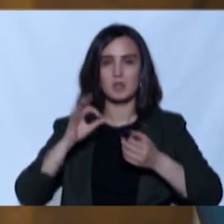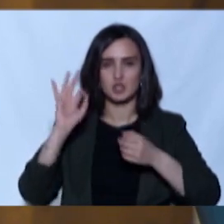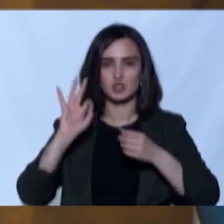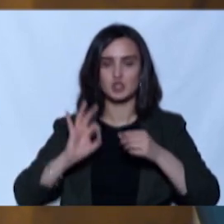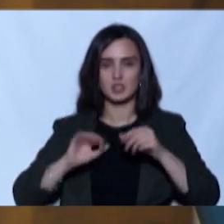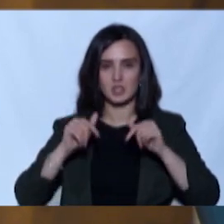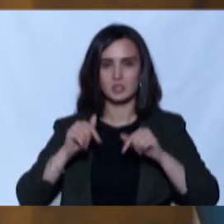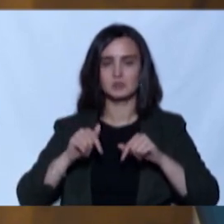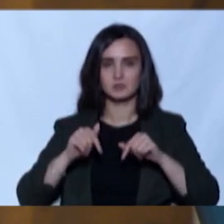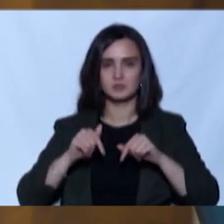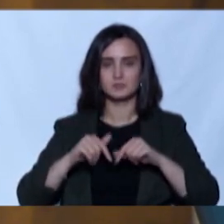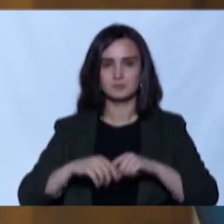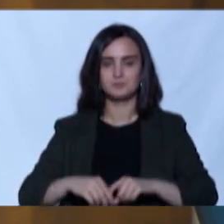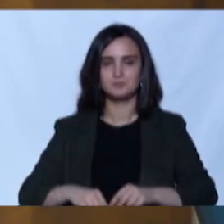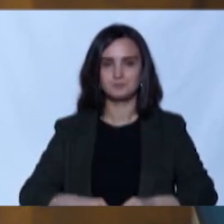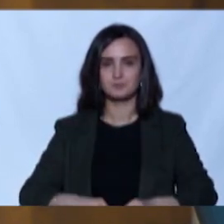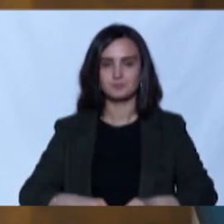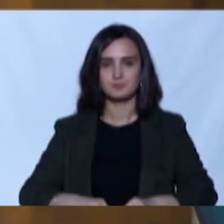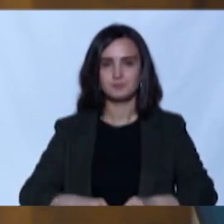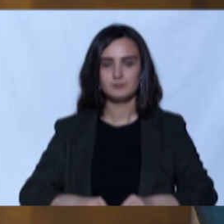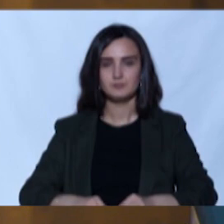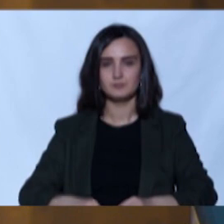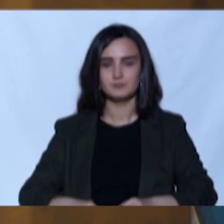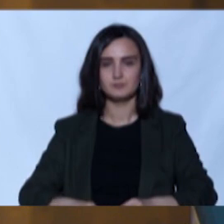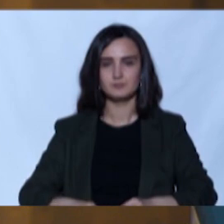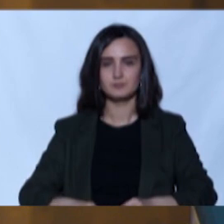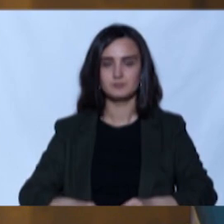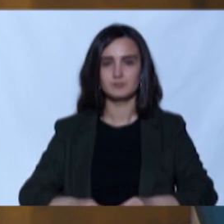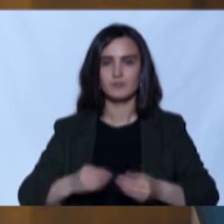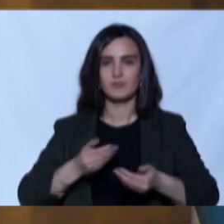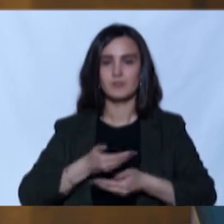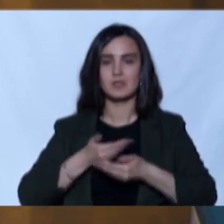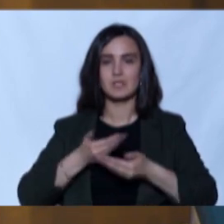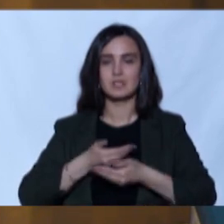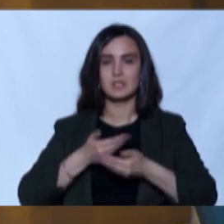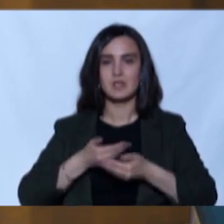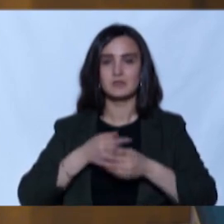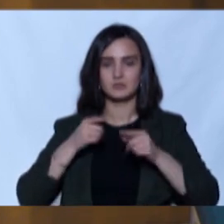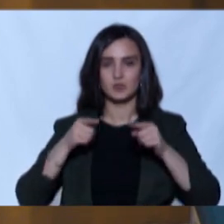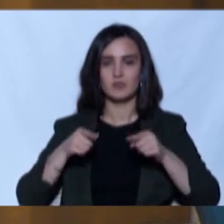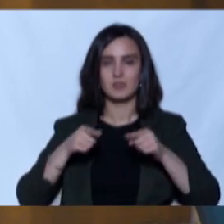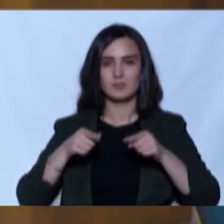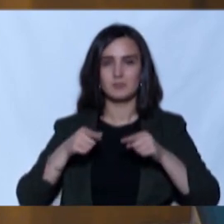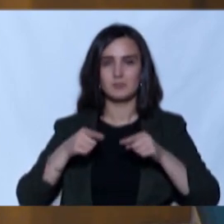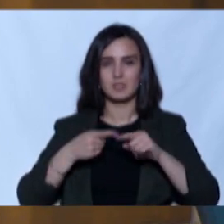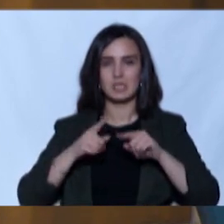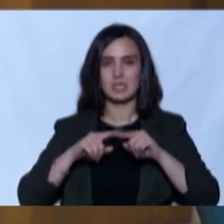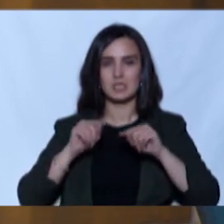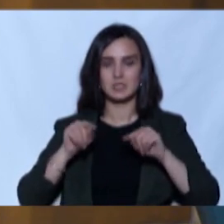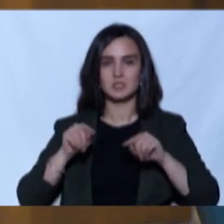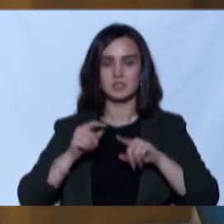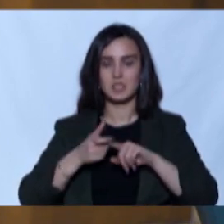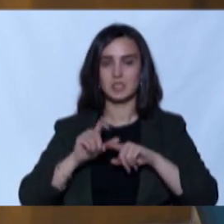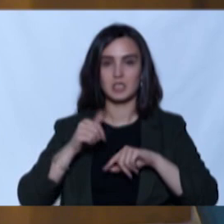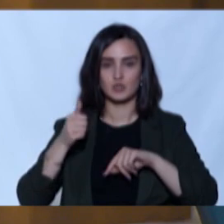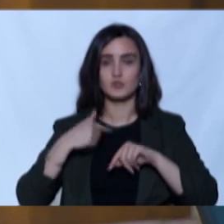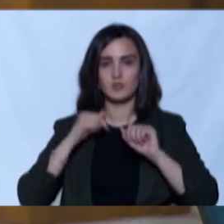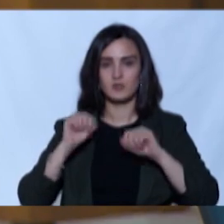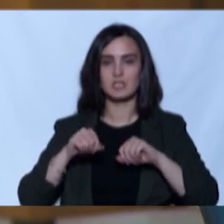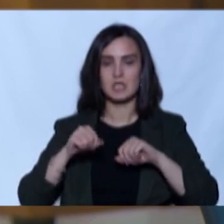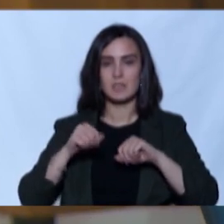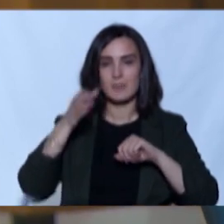that it should have its own lecture, probably. Life imitating art, it's amazing, and we can talk about